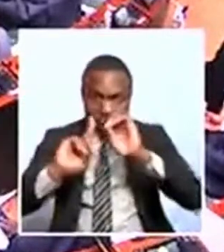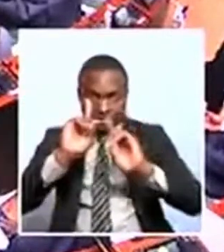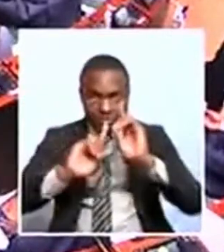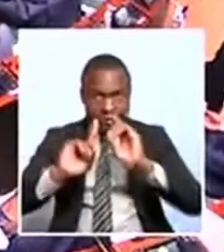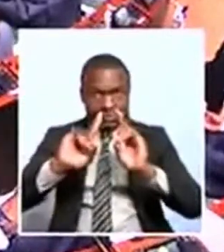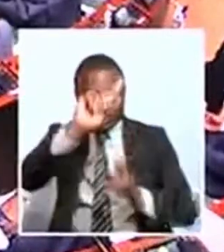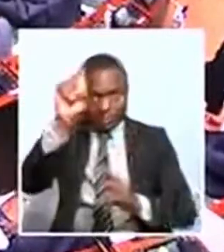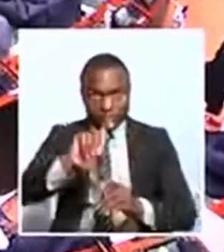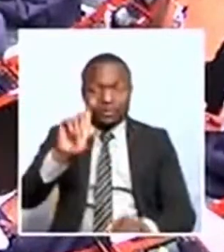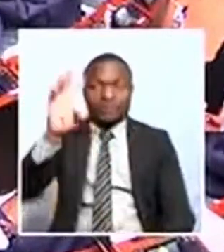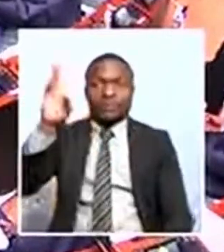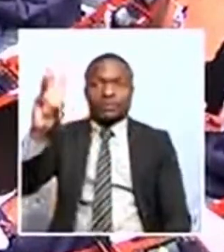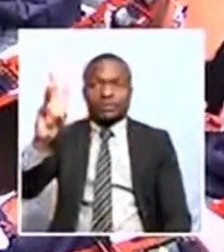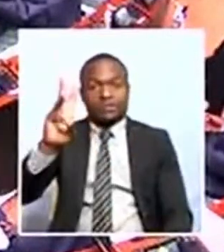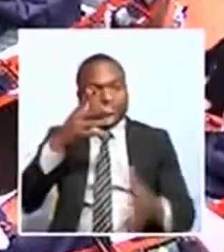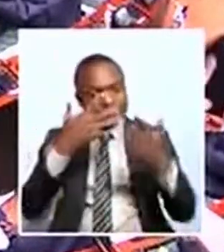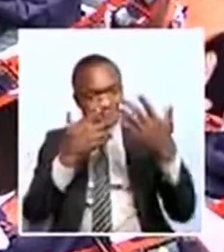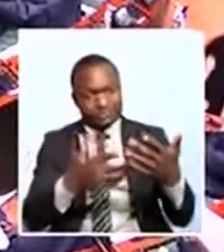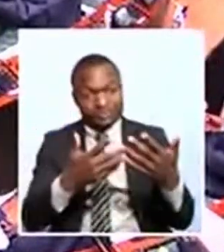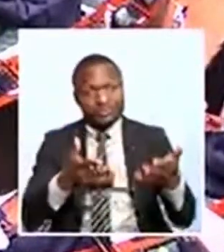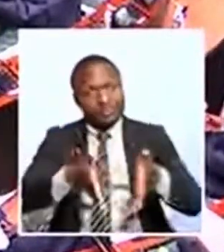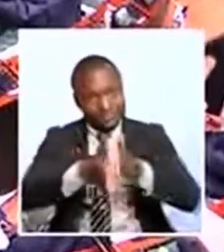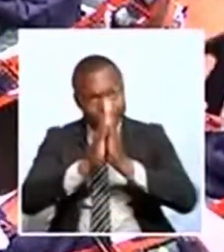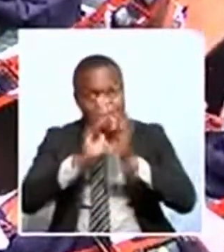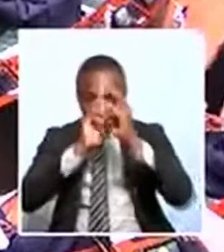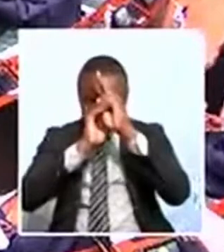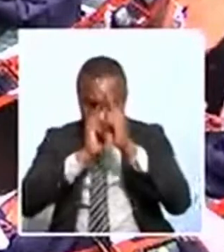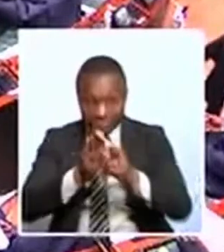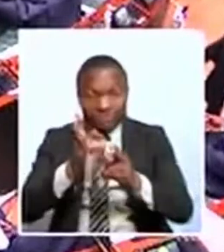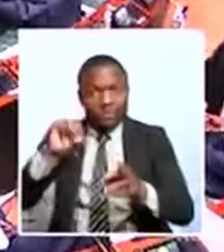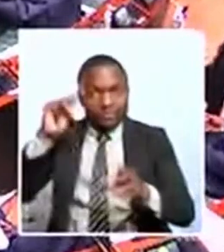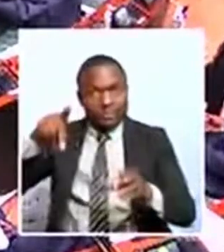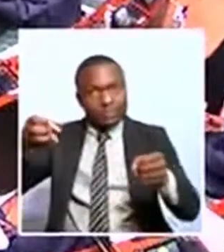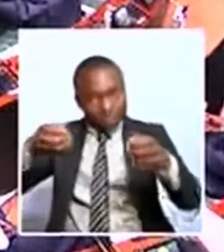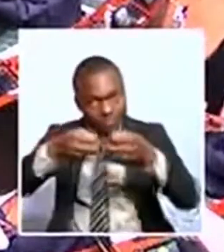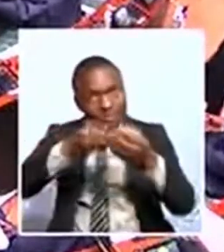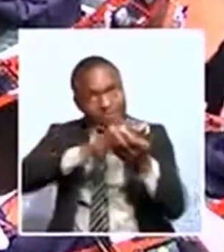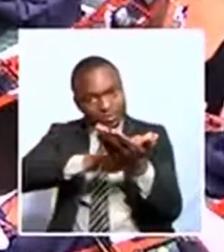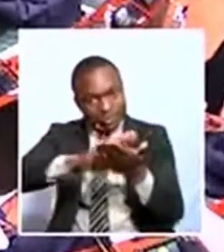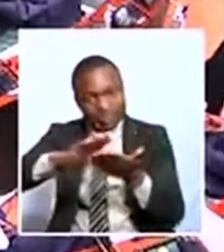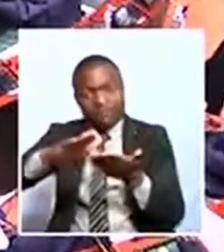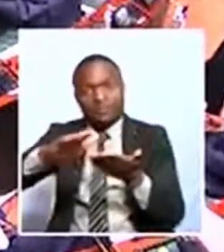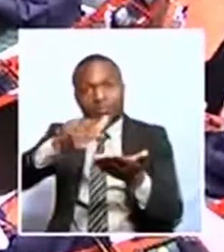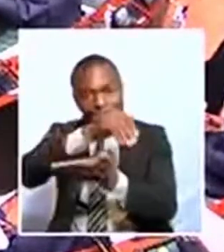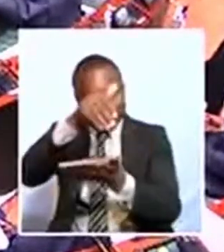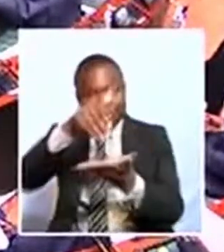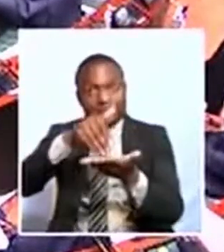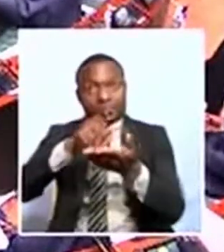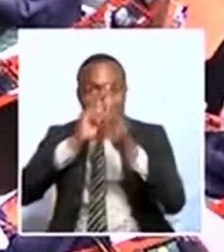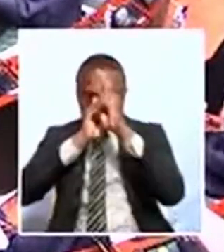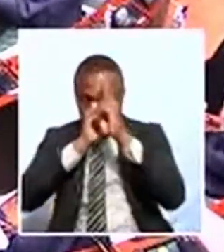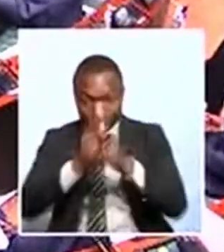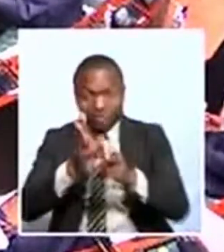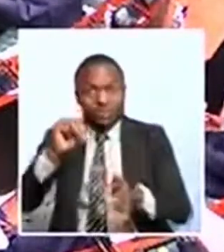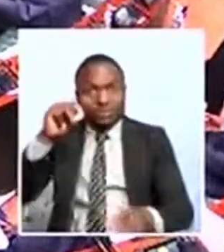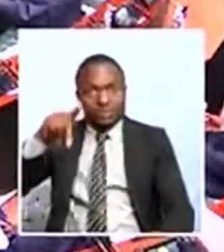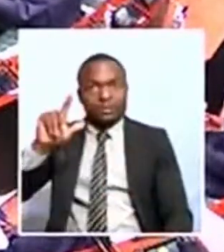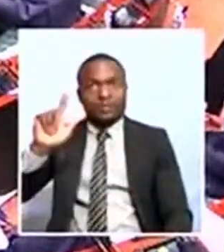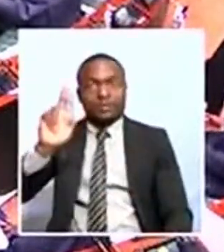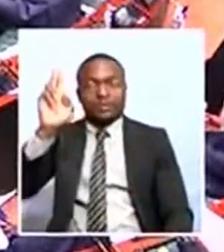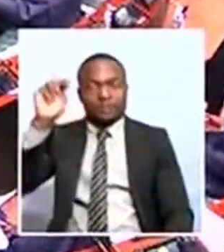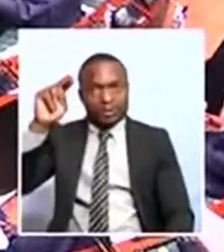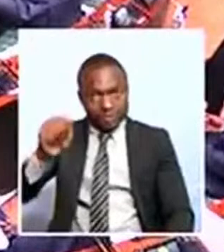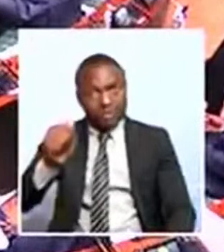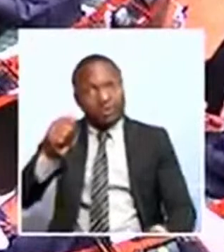on the order paper, asked by the Honorable Member for Kabwe Central, and the Honorable Member for Luena